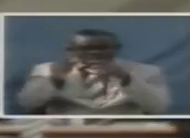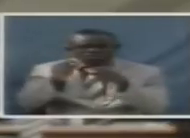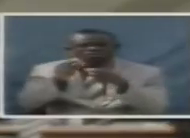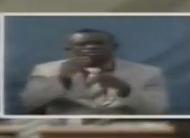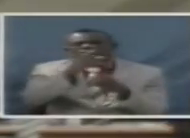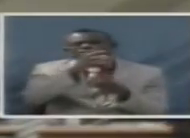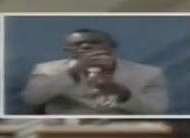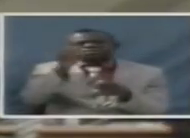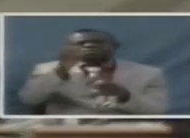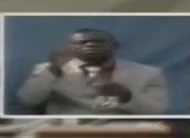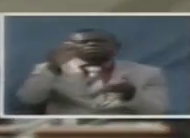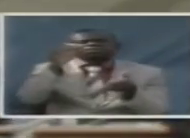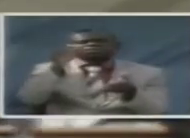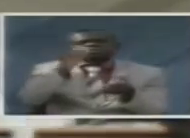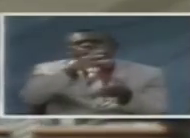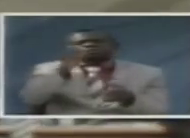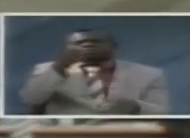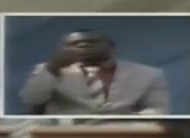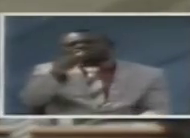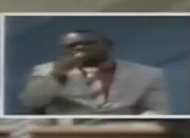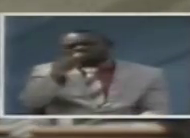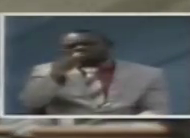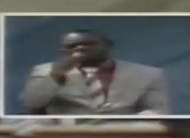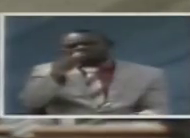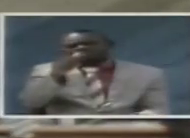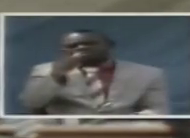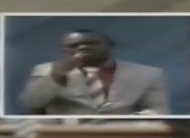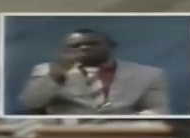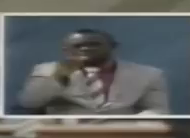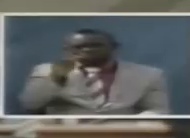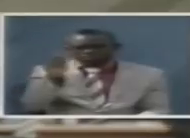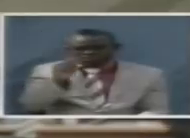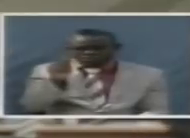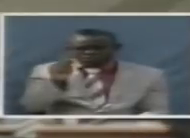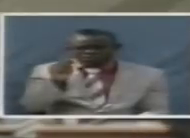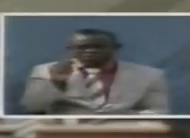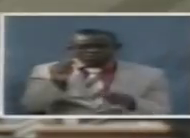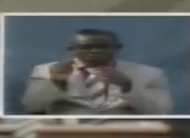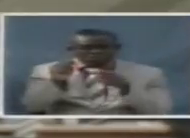510,000 metric tons, with the end-year projection expected to exceed